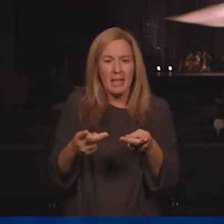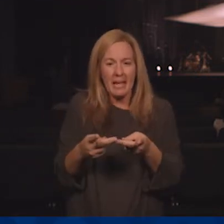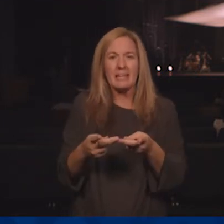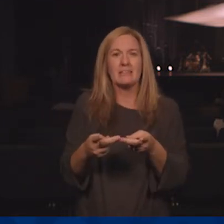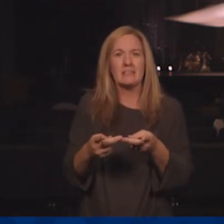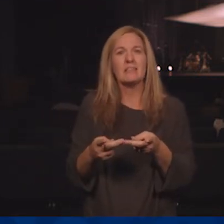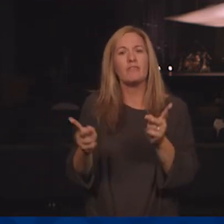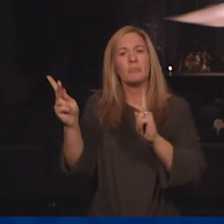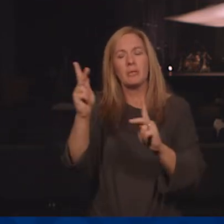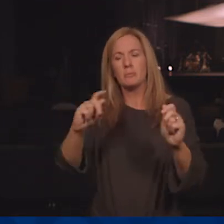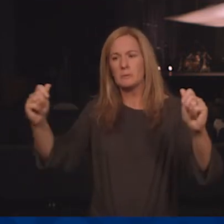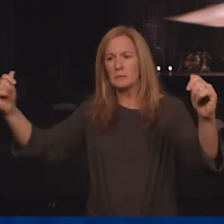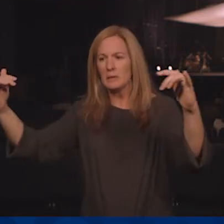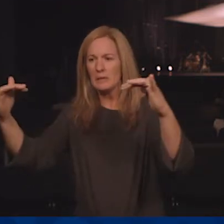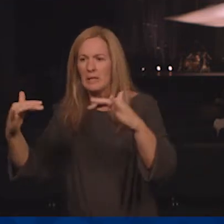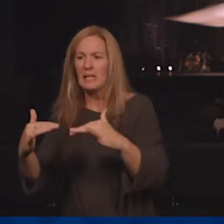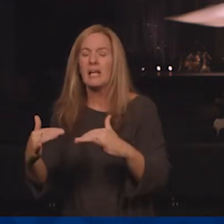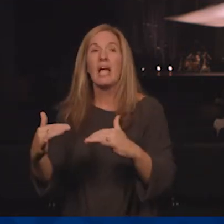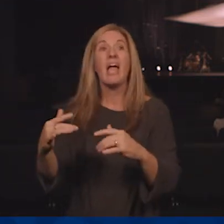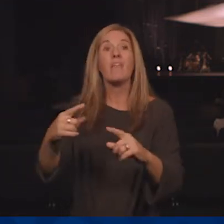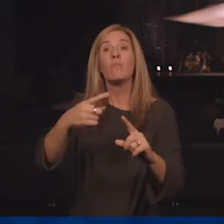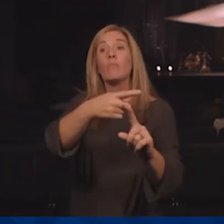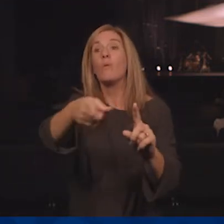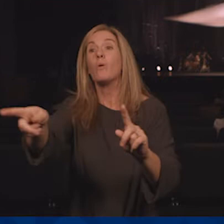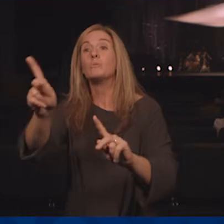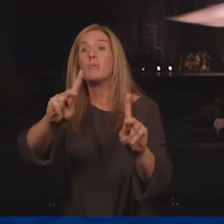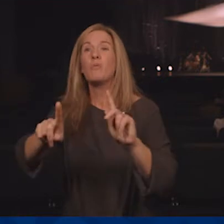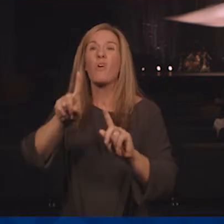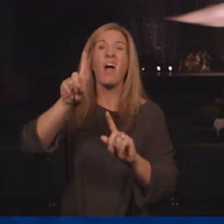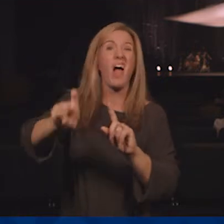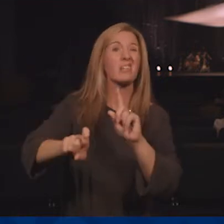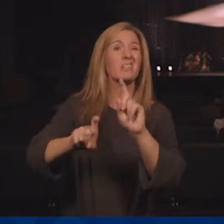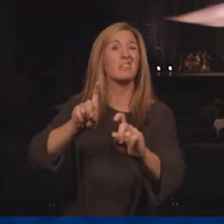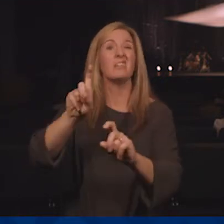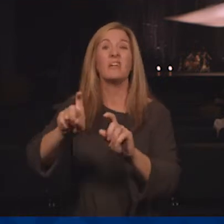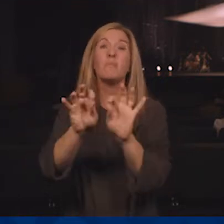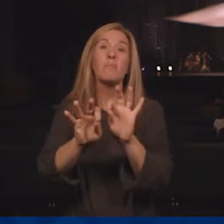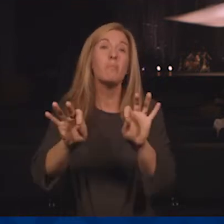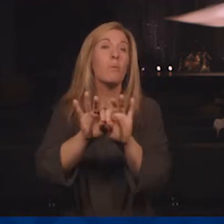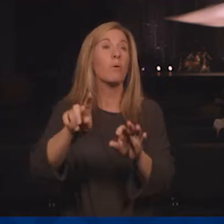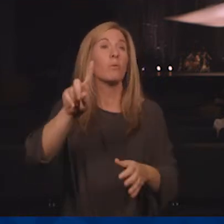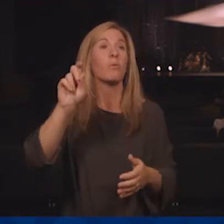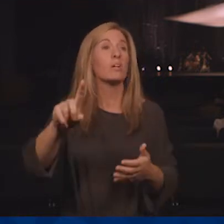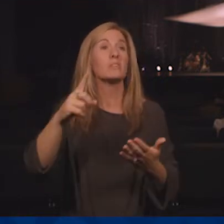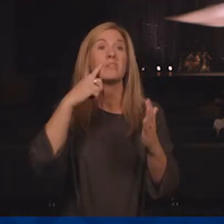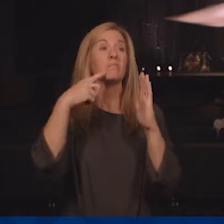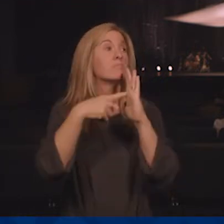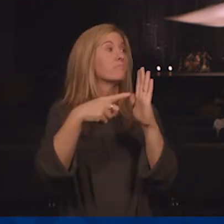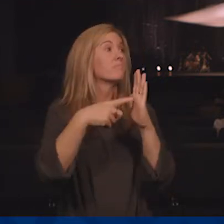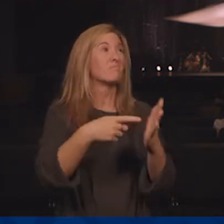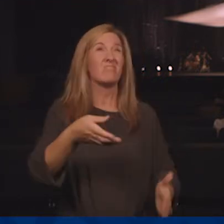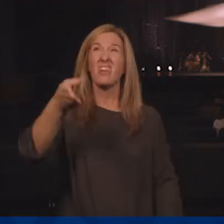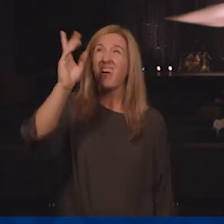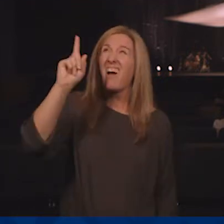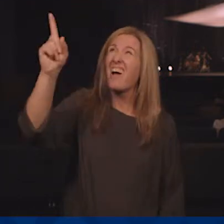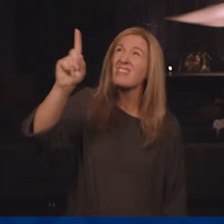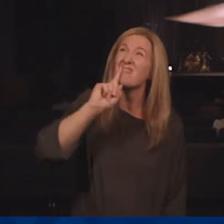most important questions in this world. Like, is there a God? Like, for